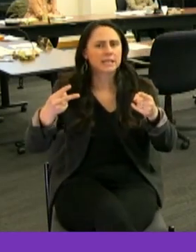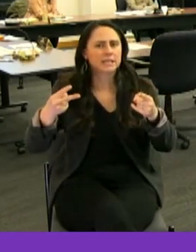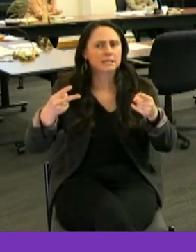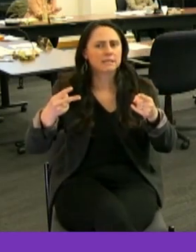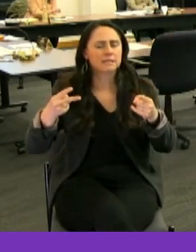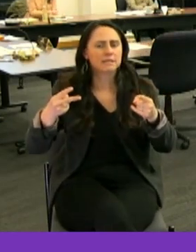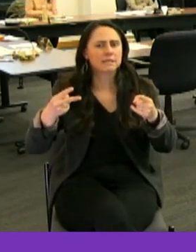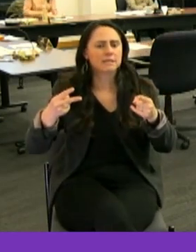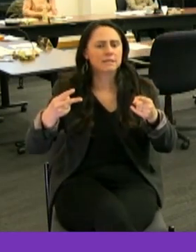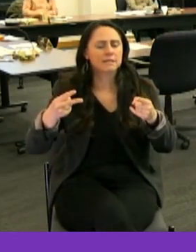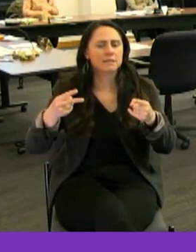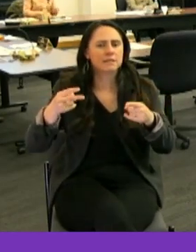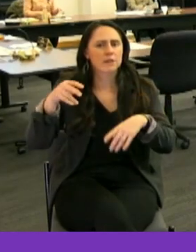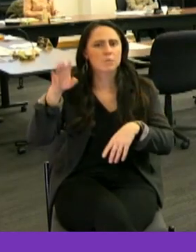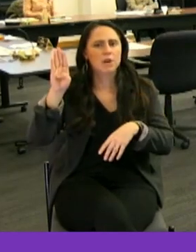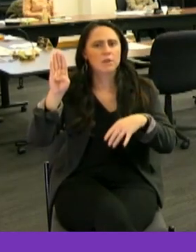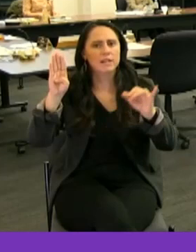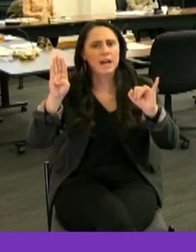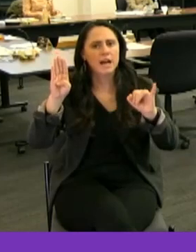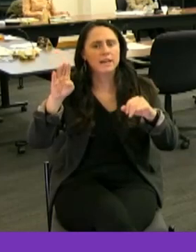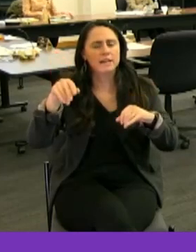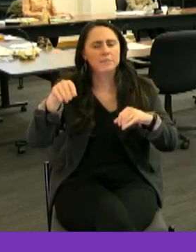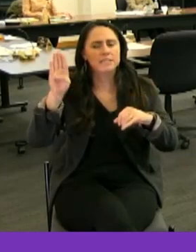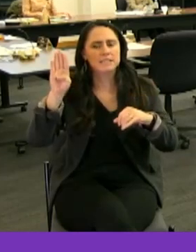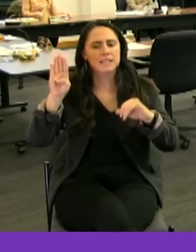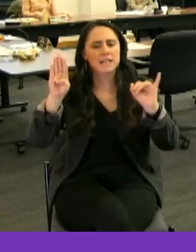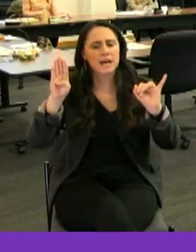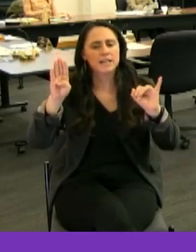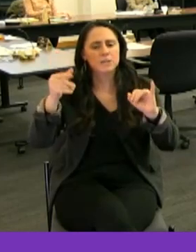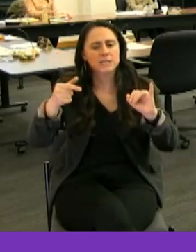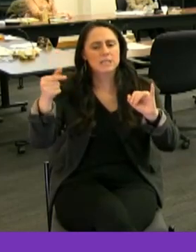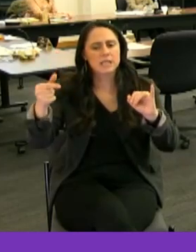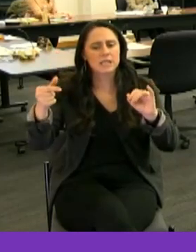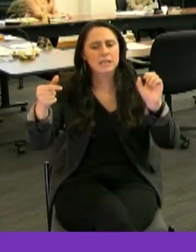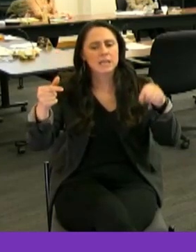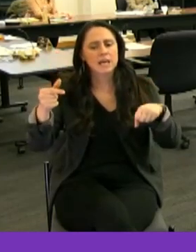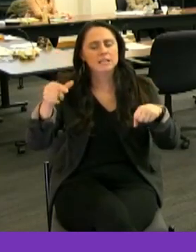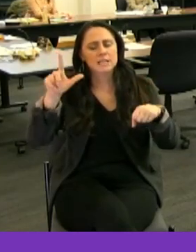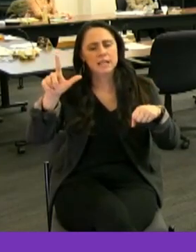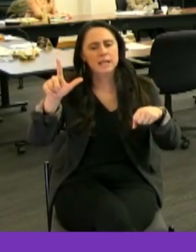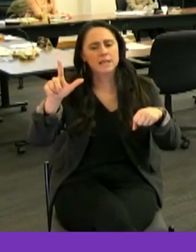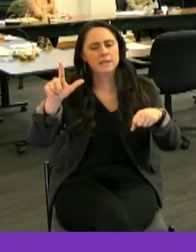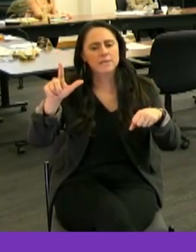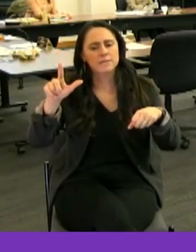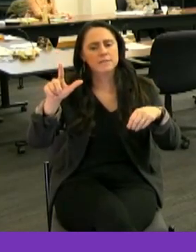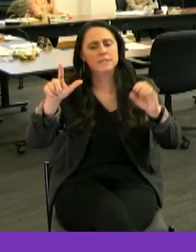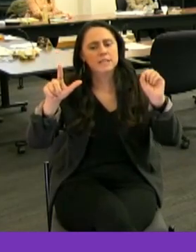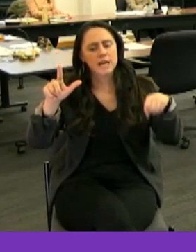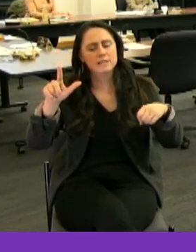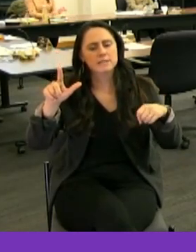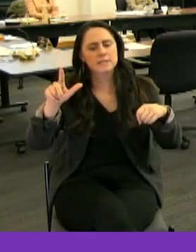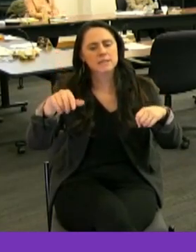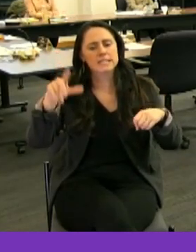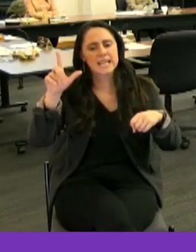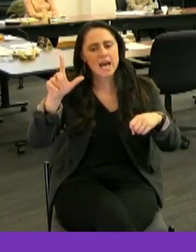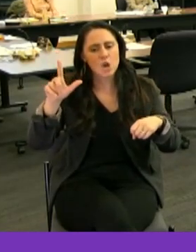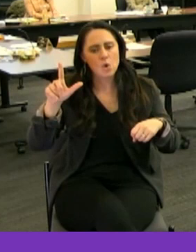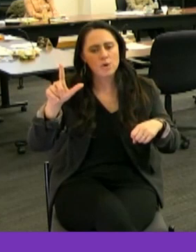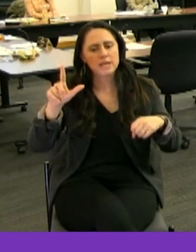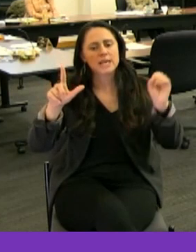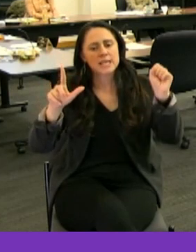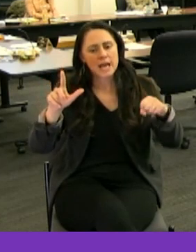Joan? Roderick. Aye. Budzinski. Aye. Yes. Lee. Yes.